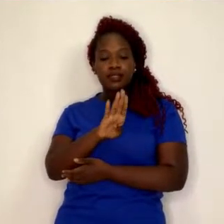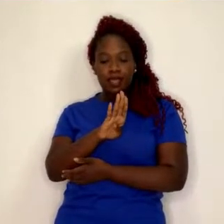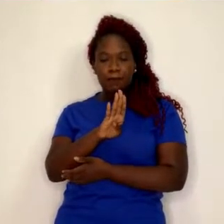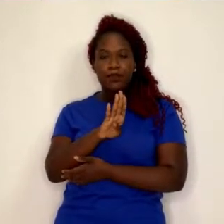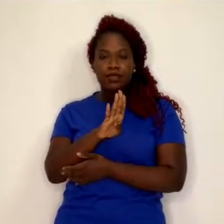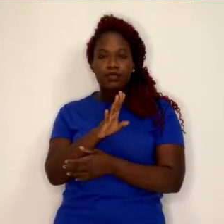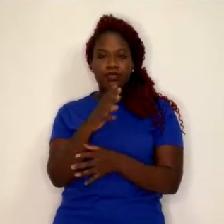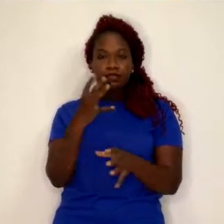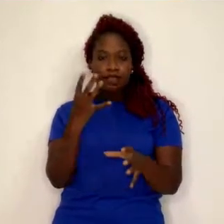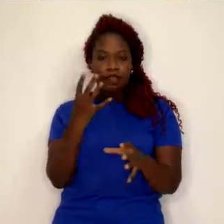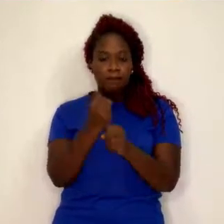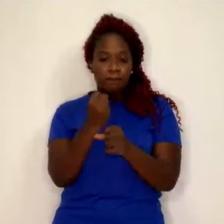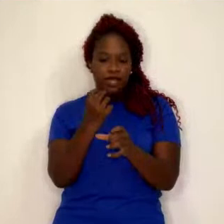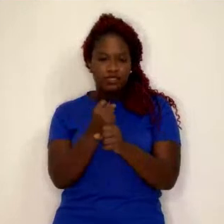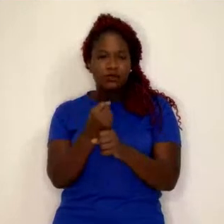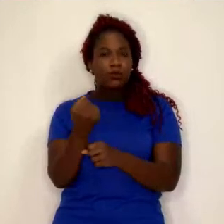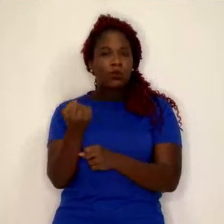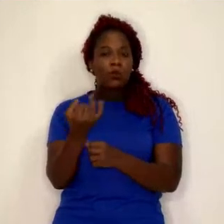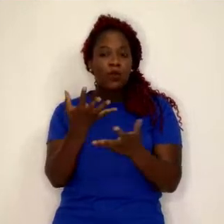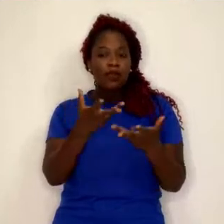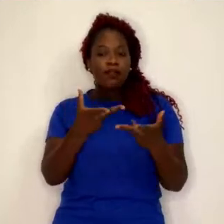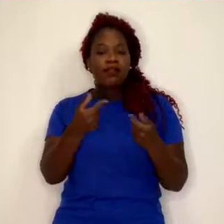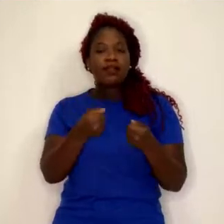IDEB, and the IDEB